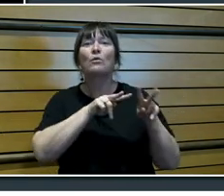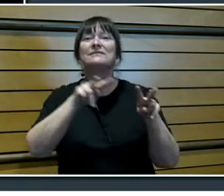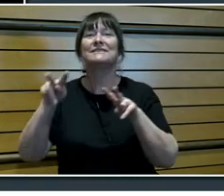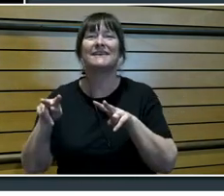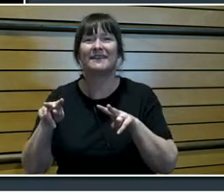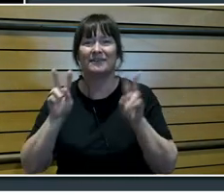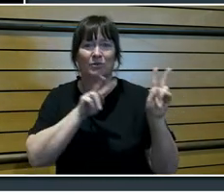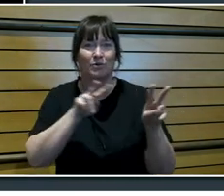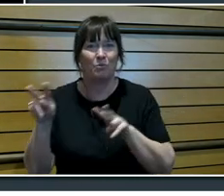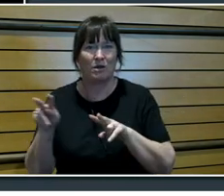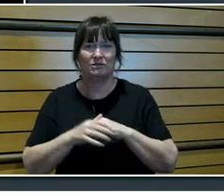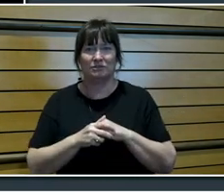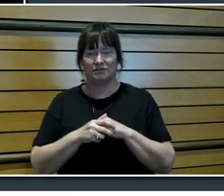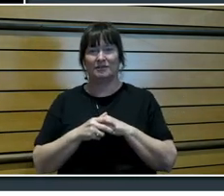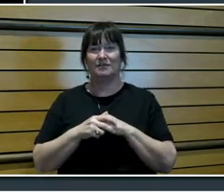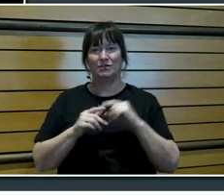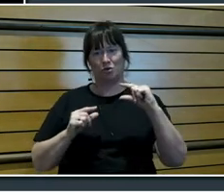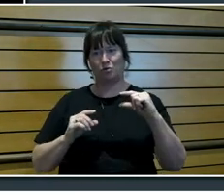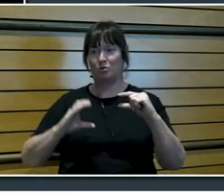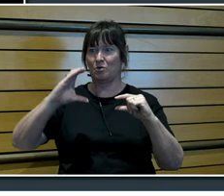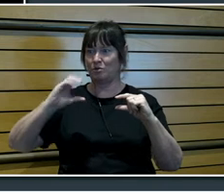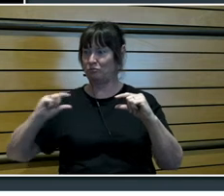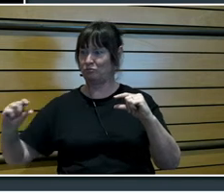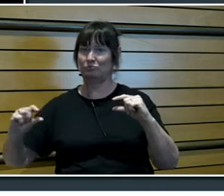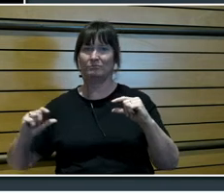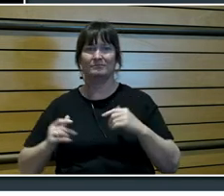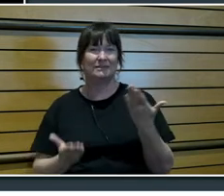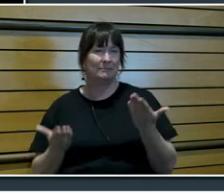through unequal distribution of resources.